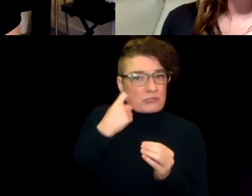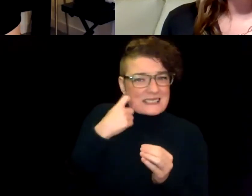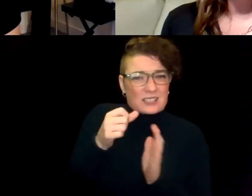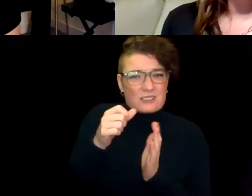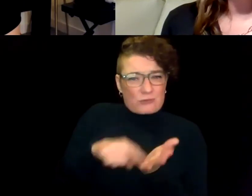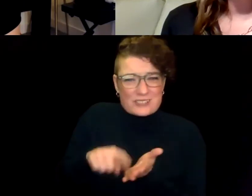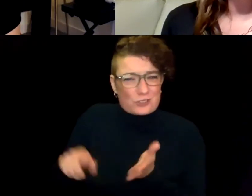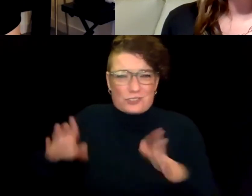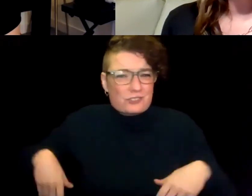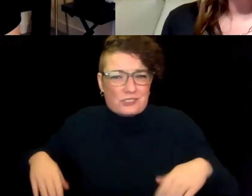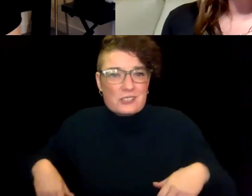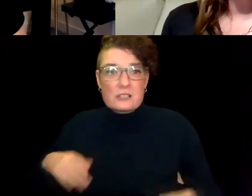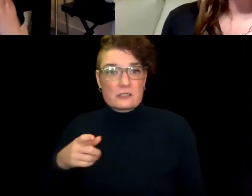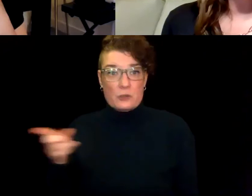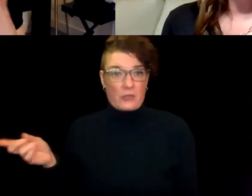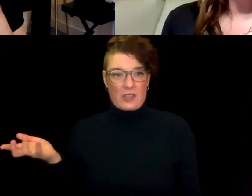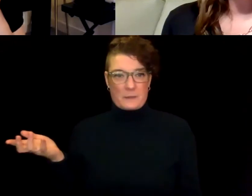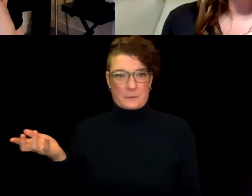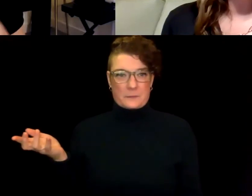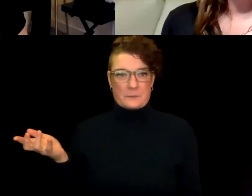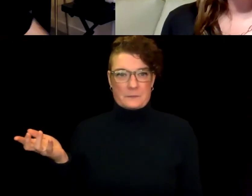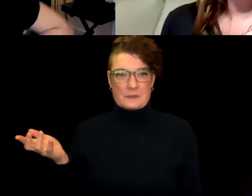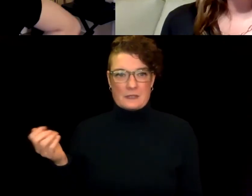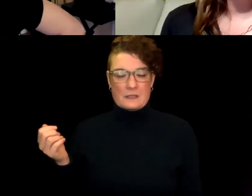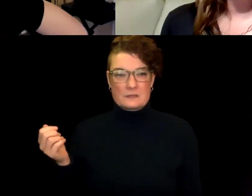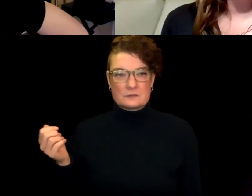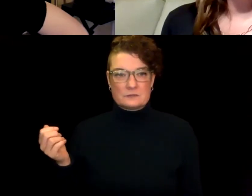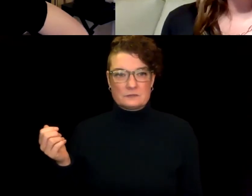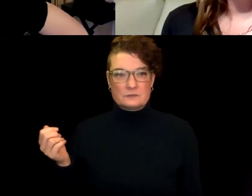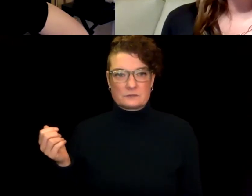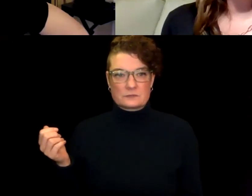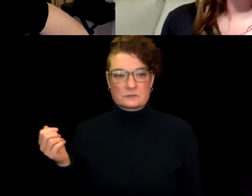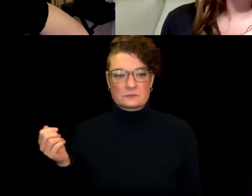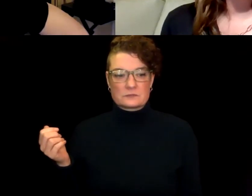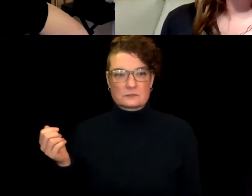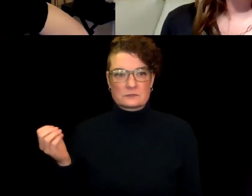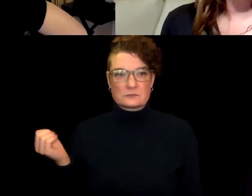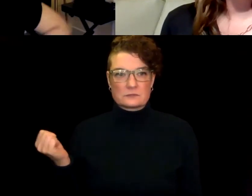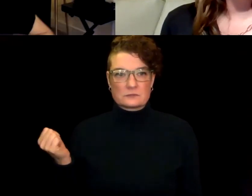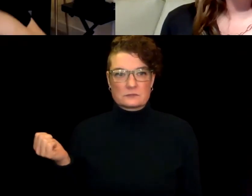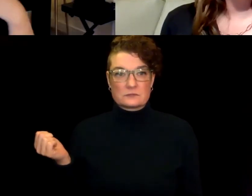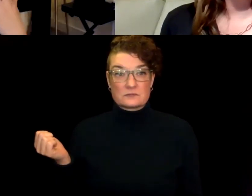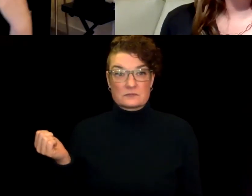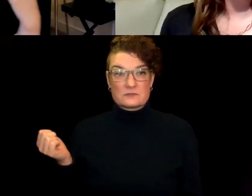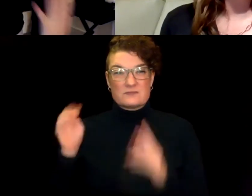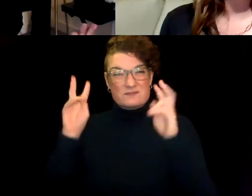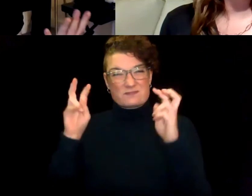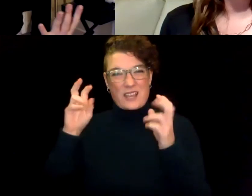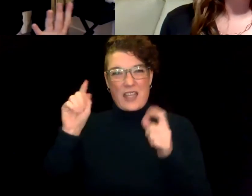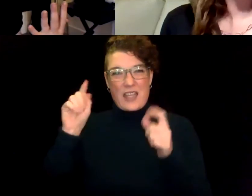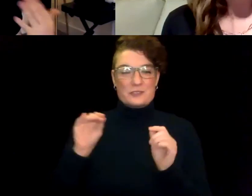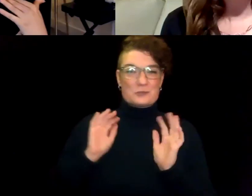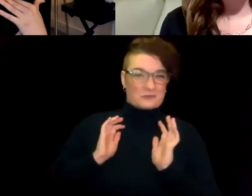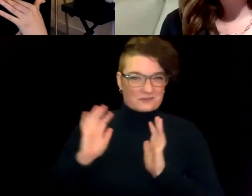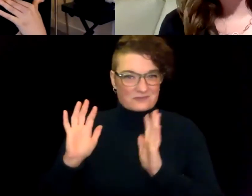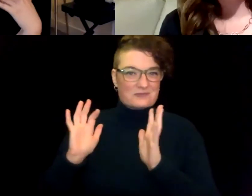they couldn't, there's a lot of kind of I guess, dancing to not show that you don't know. And I